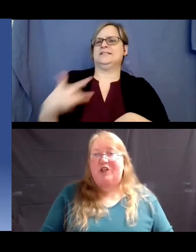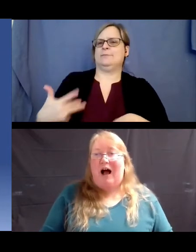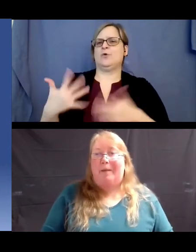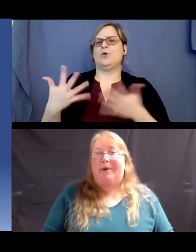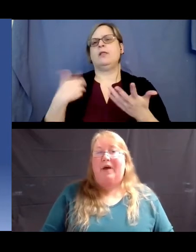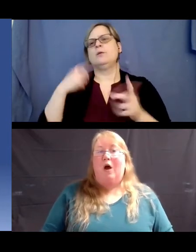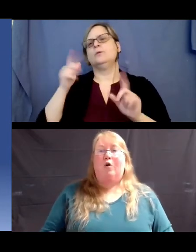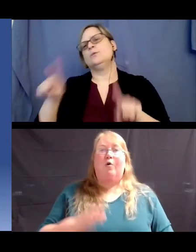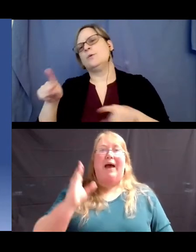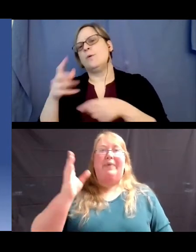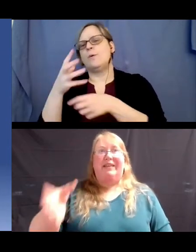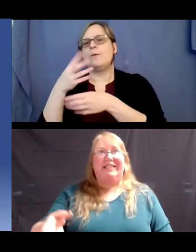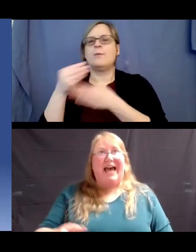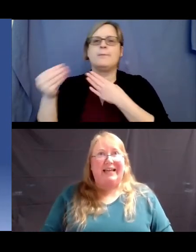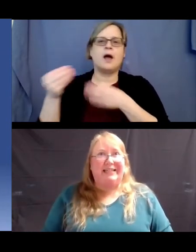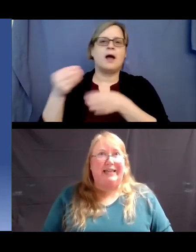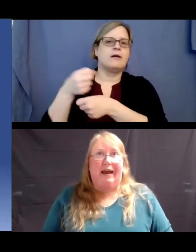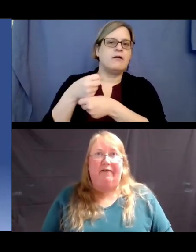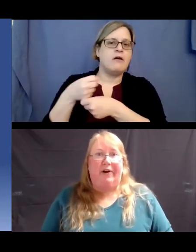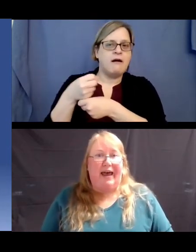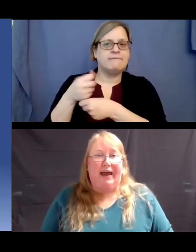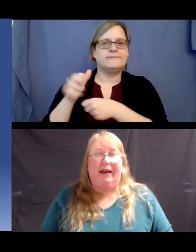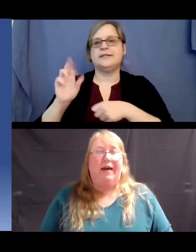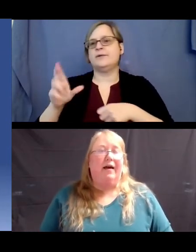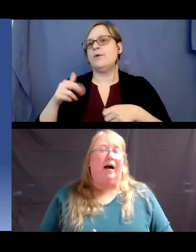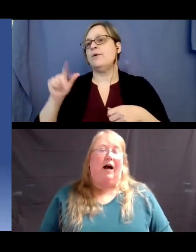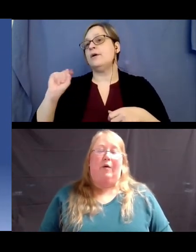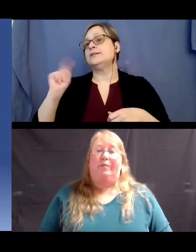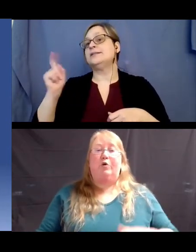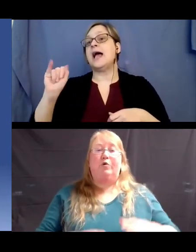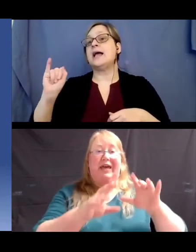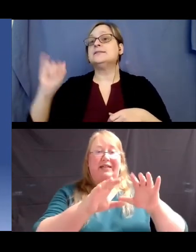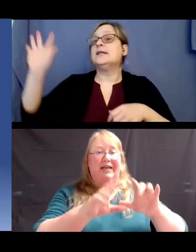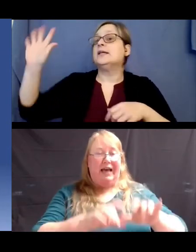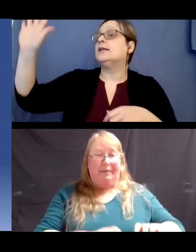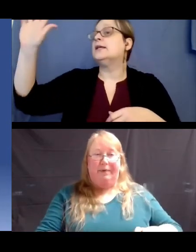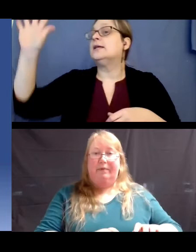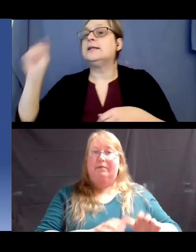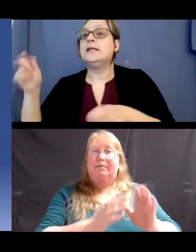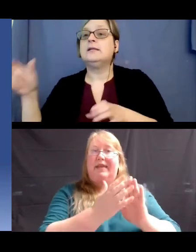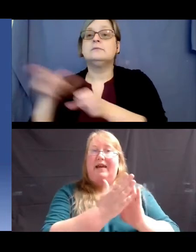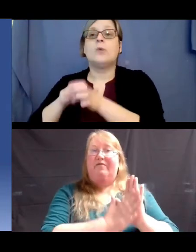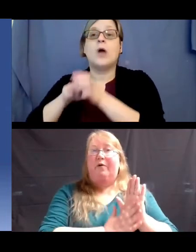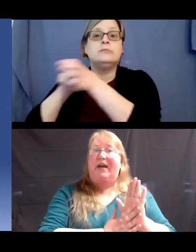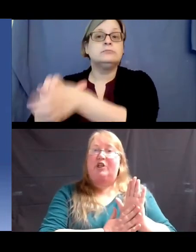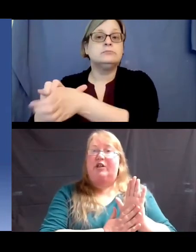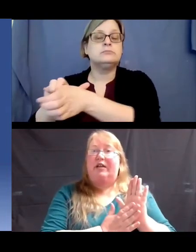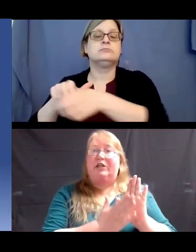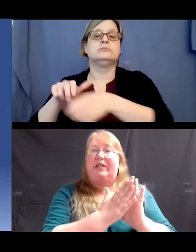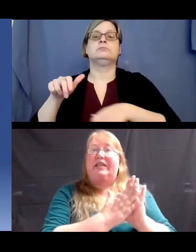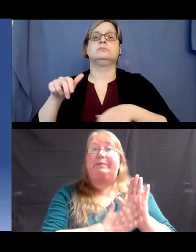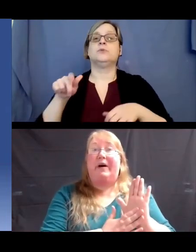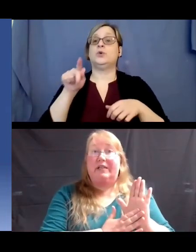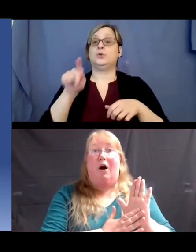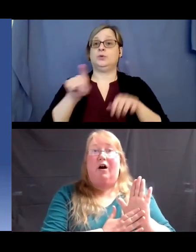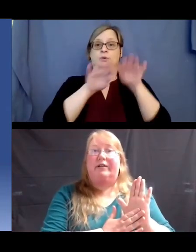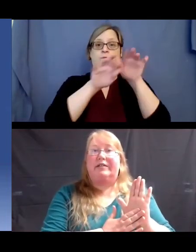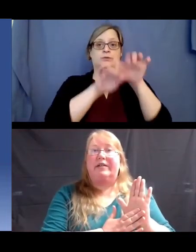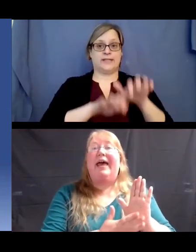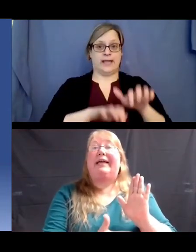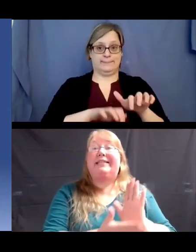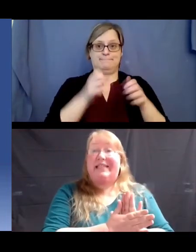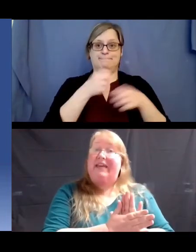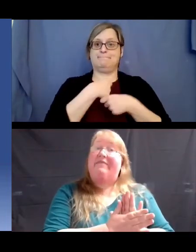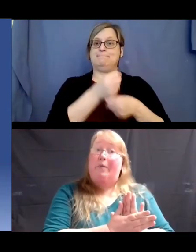coffee shop, grabbing the taxi every day, you can type that information into these buzz